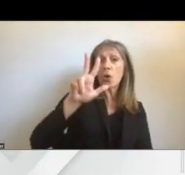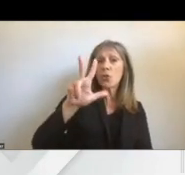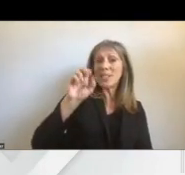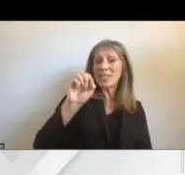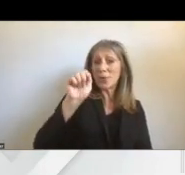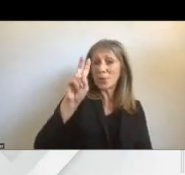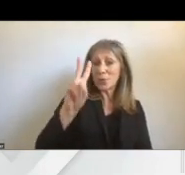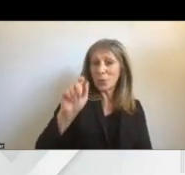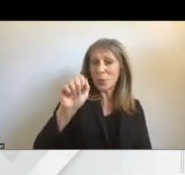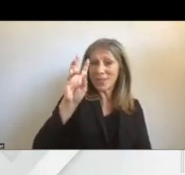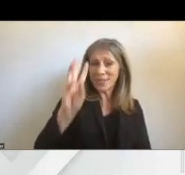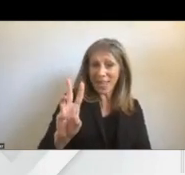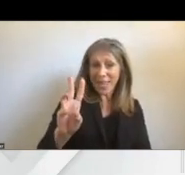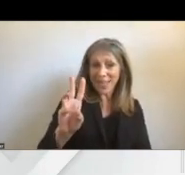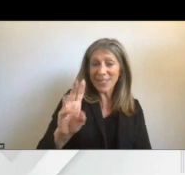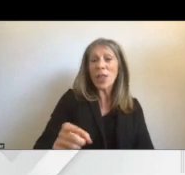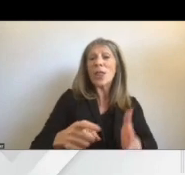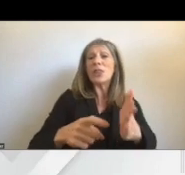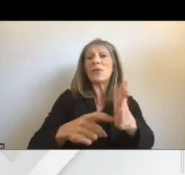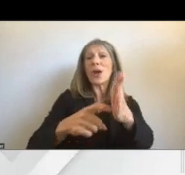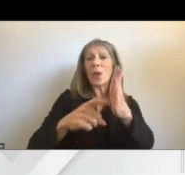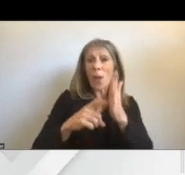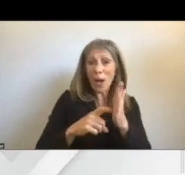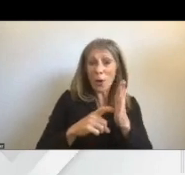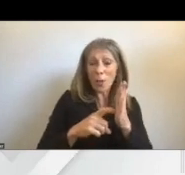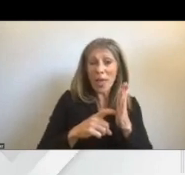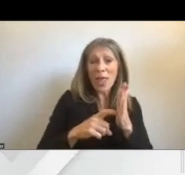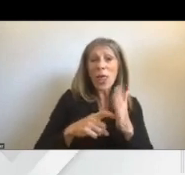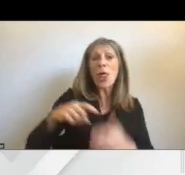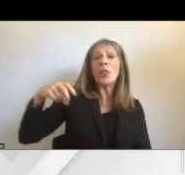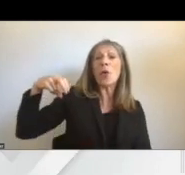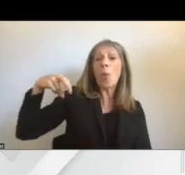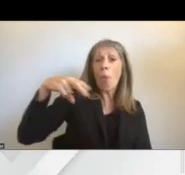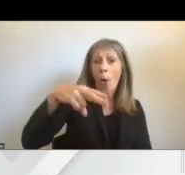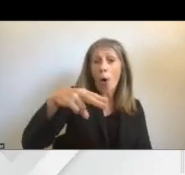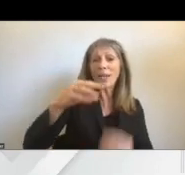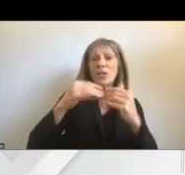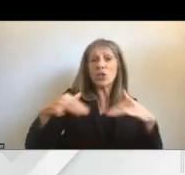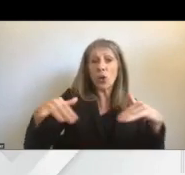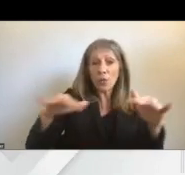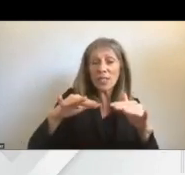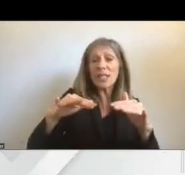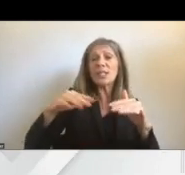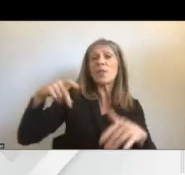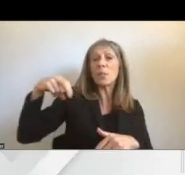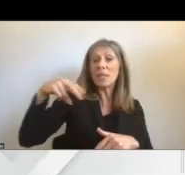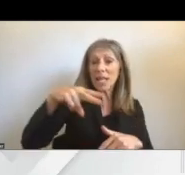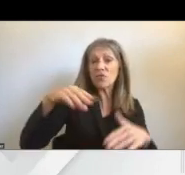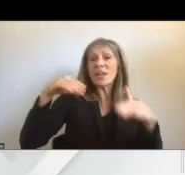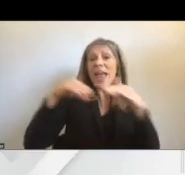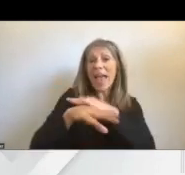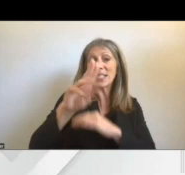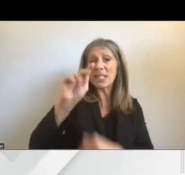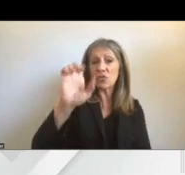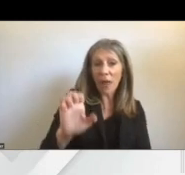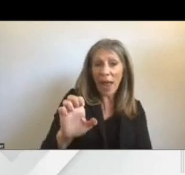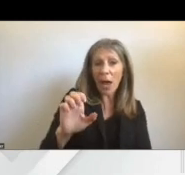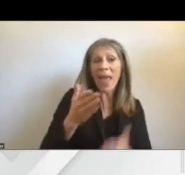R302.6. The requirement is that the walking surfaces of pedestrian access routes, elements,